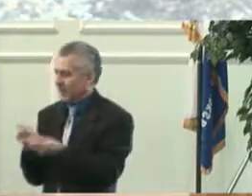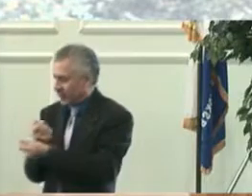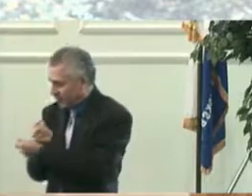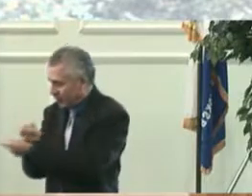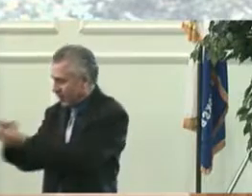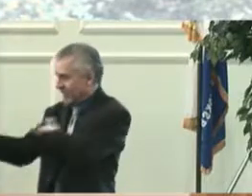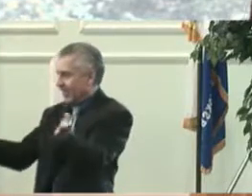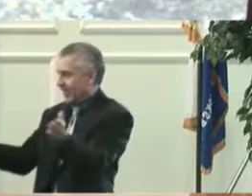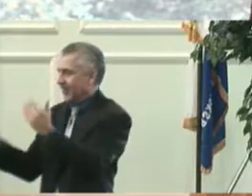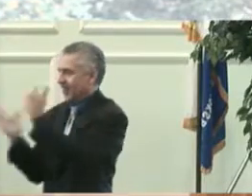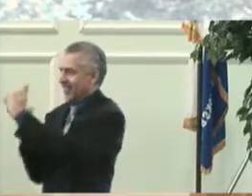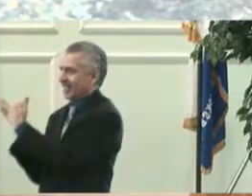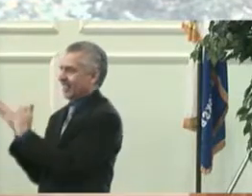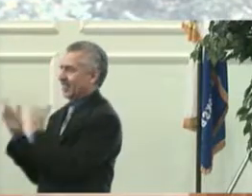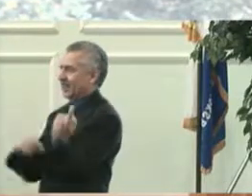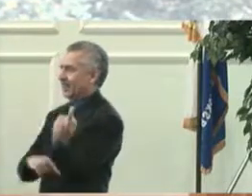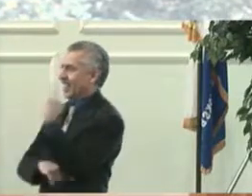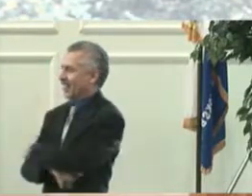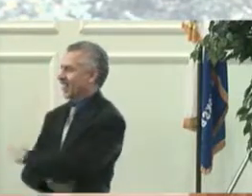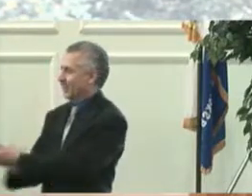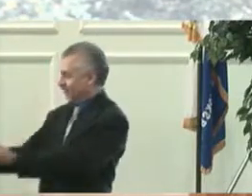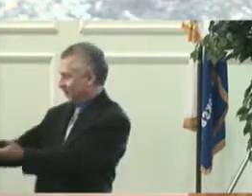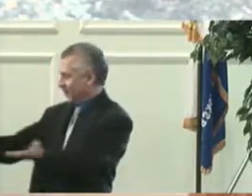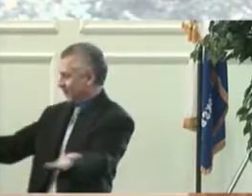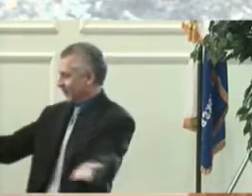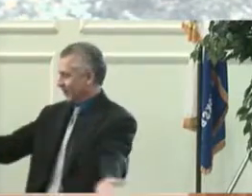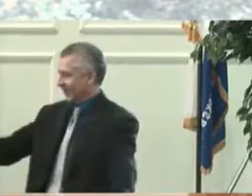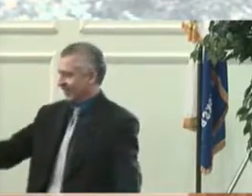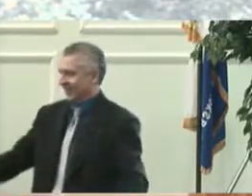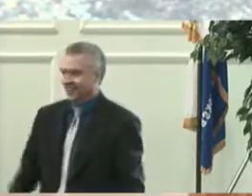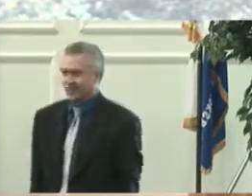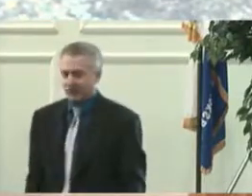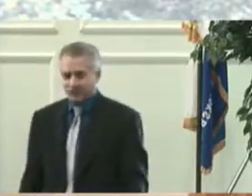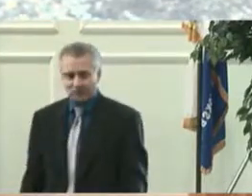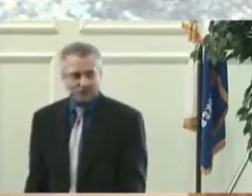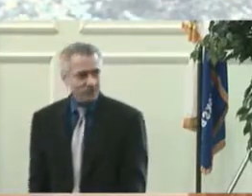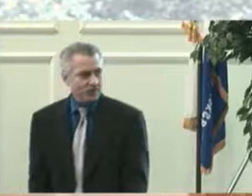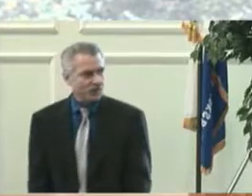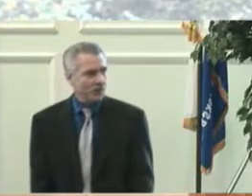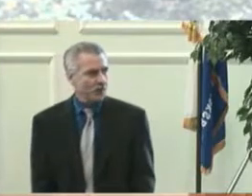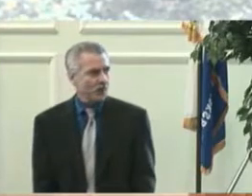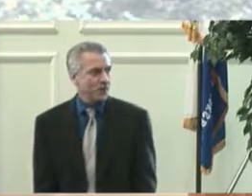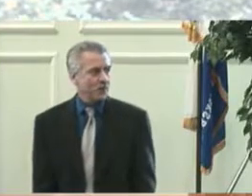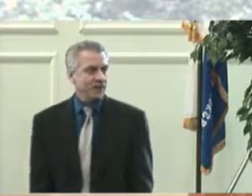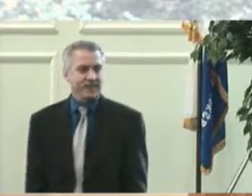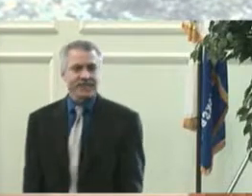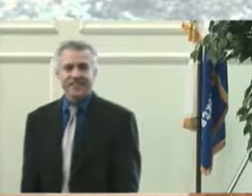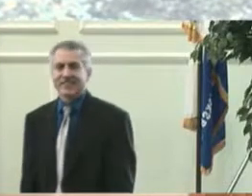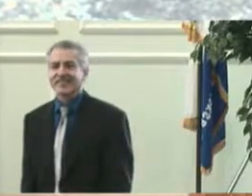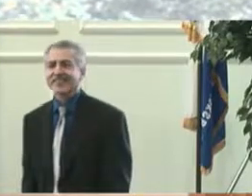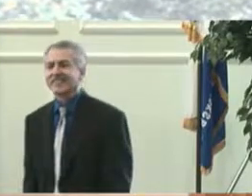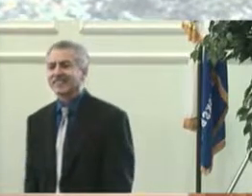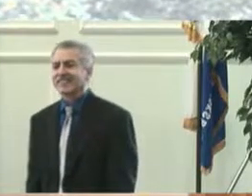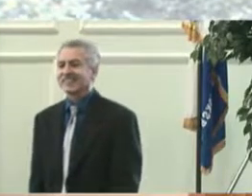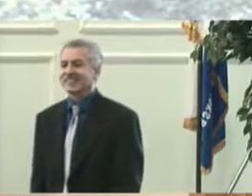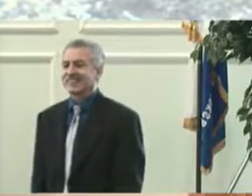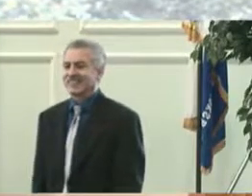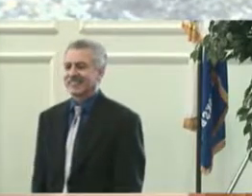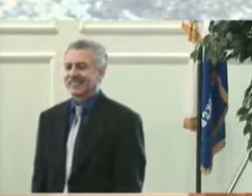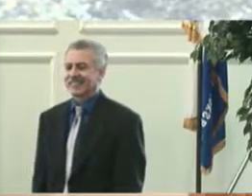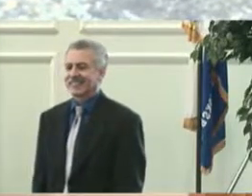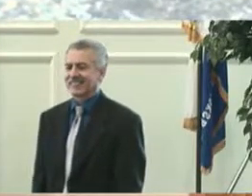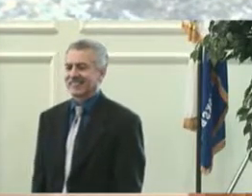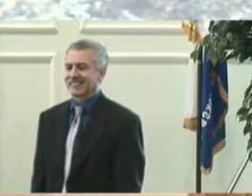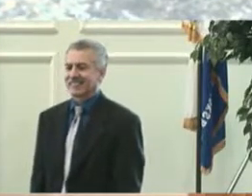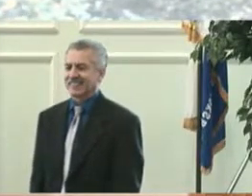the lessons. And if you have been coming to the seminar, just raise your hand, and they'll hand you